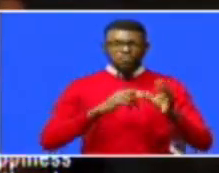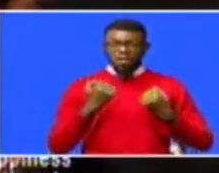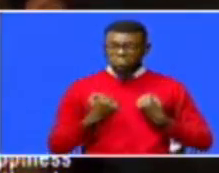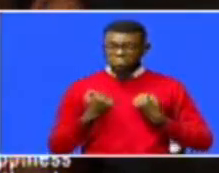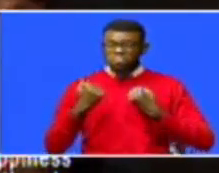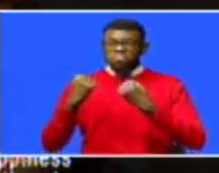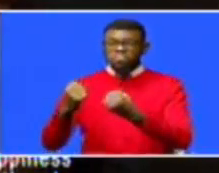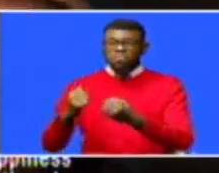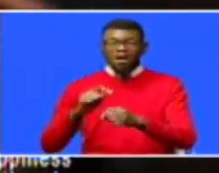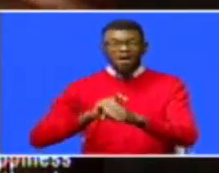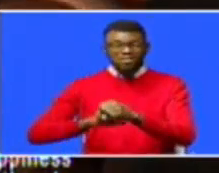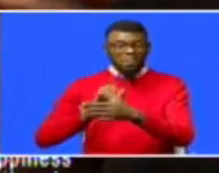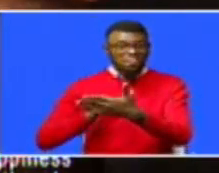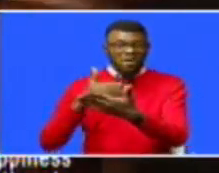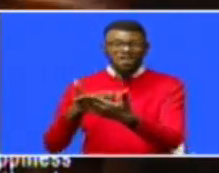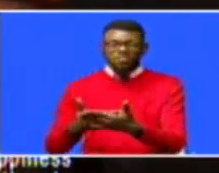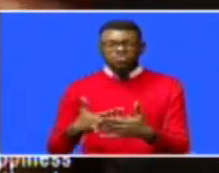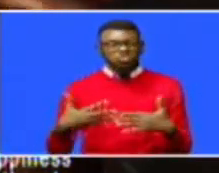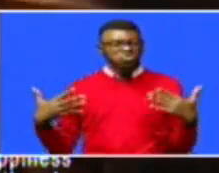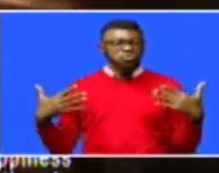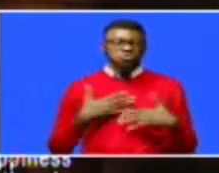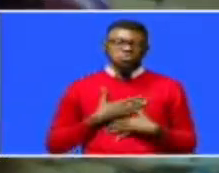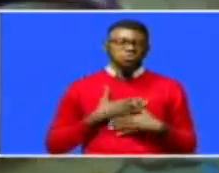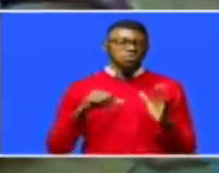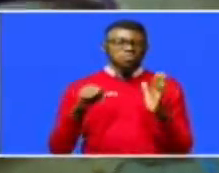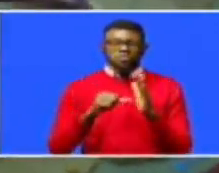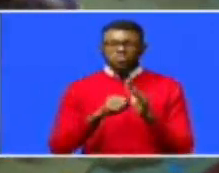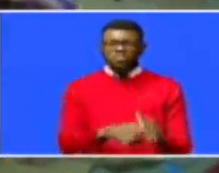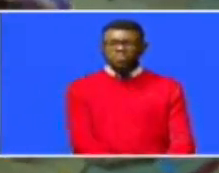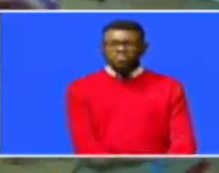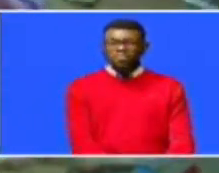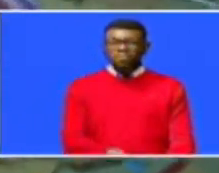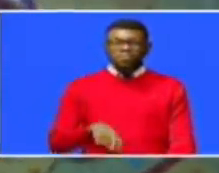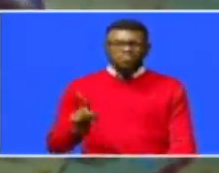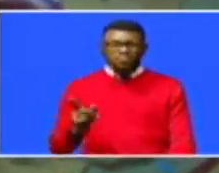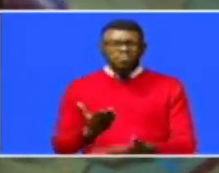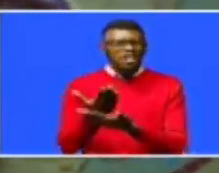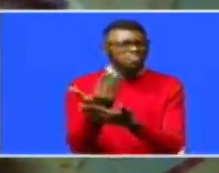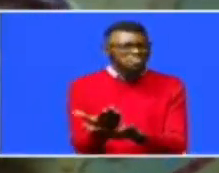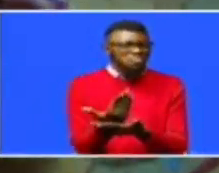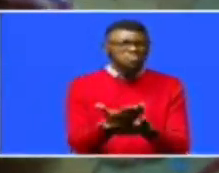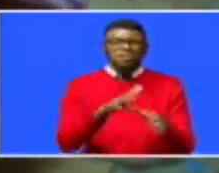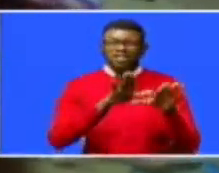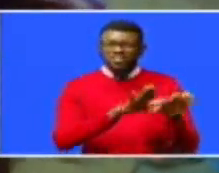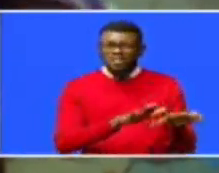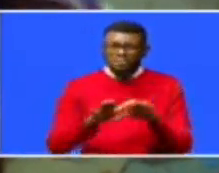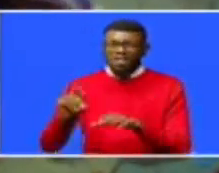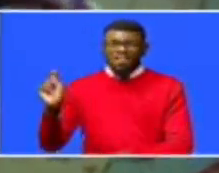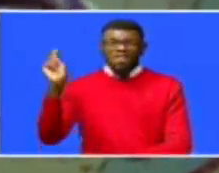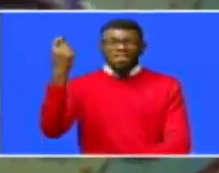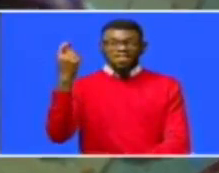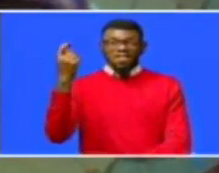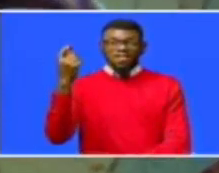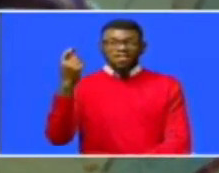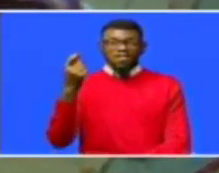kufika kwa hivi. She has been forced to beg and struggle in a foreign country, things